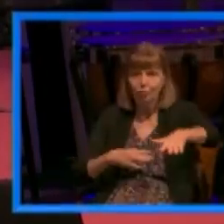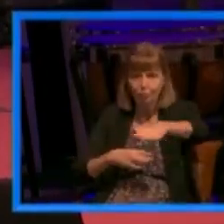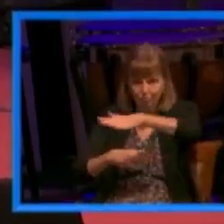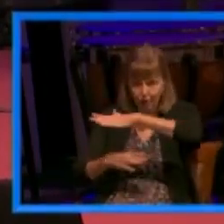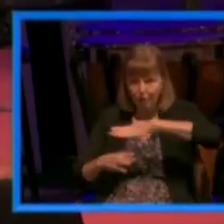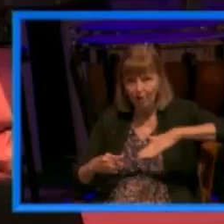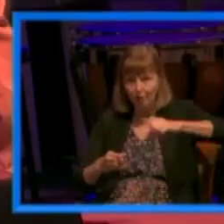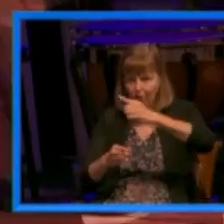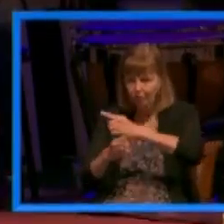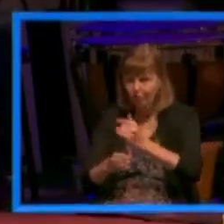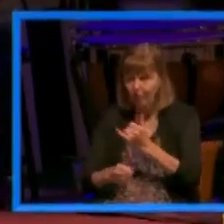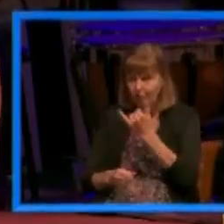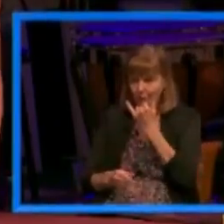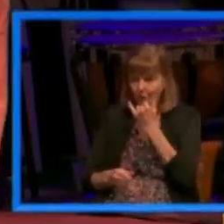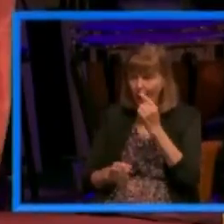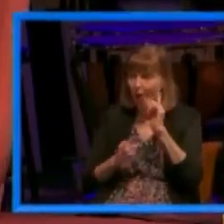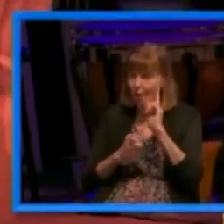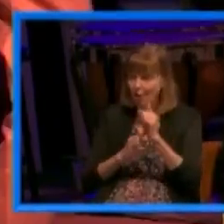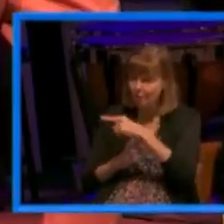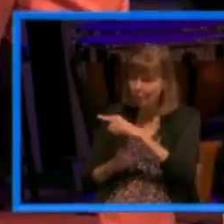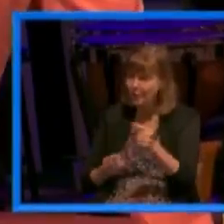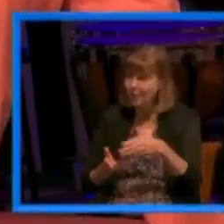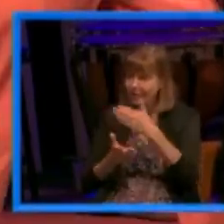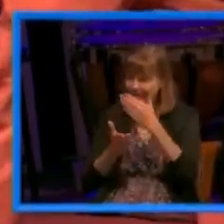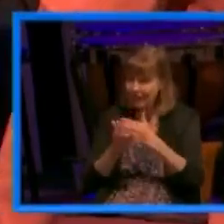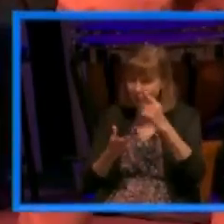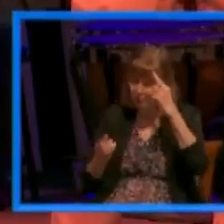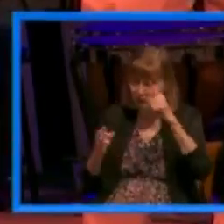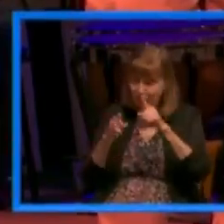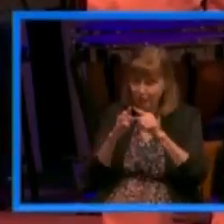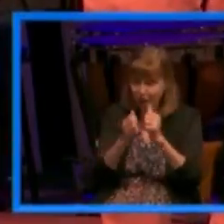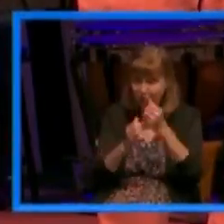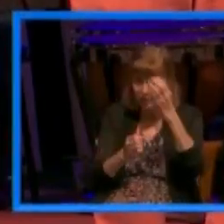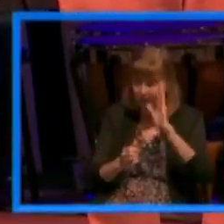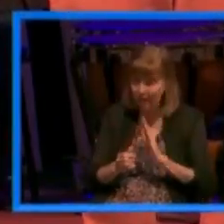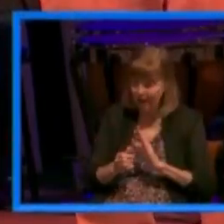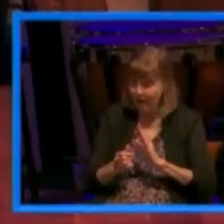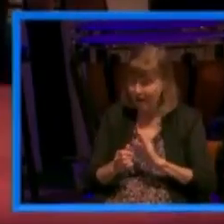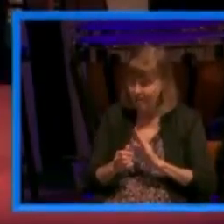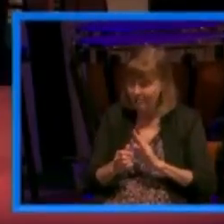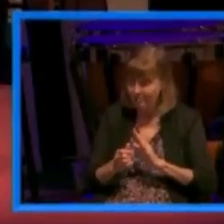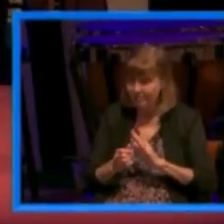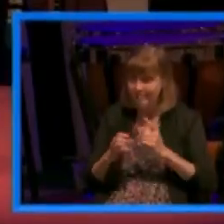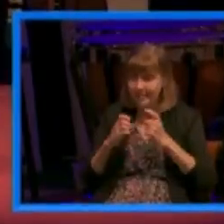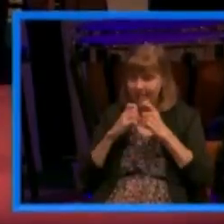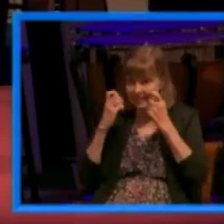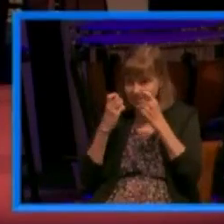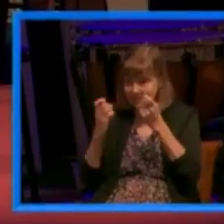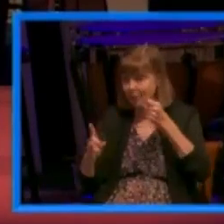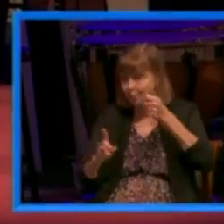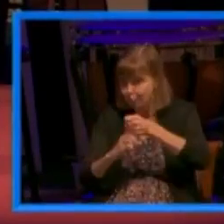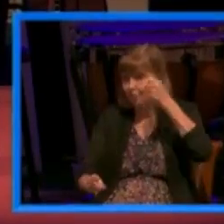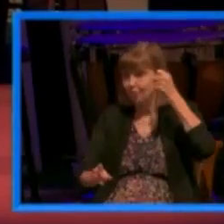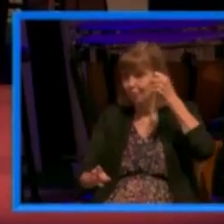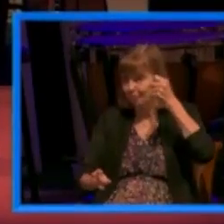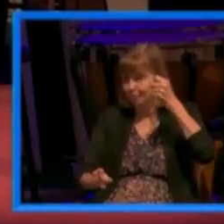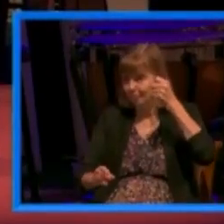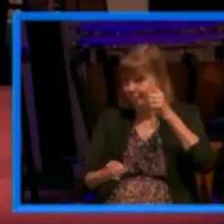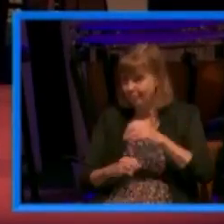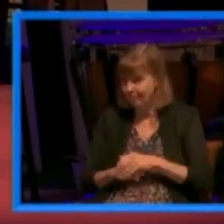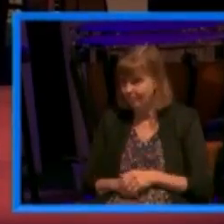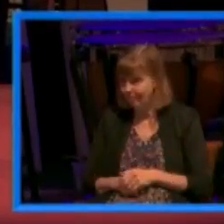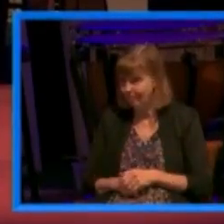with God, you have found yourself in sin, and the pain of sin will begin to unravel all around you. We don't get to do